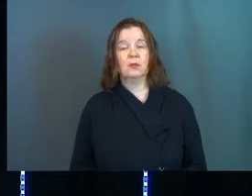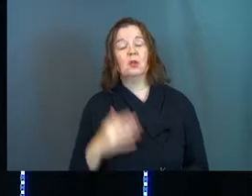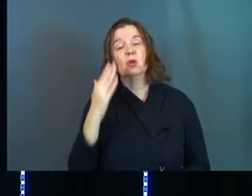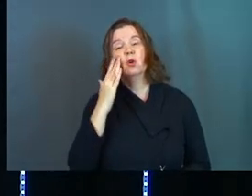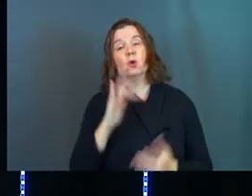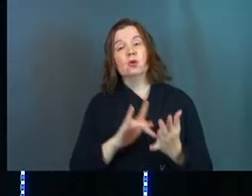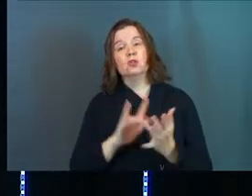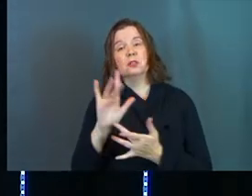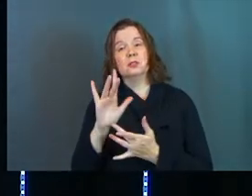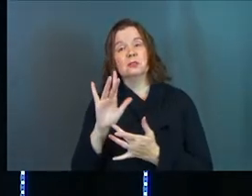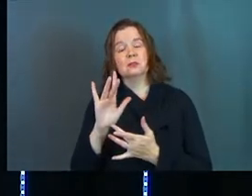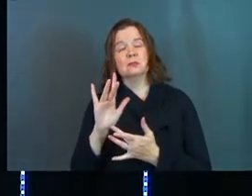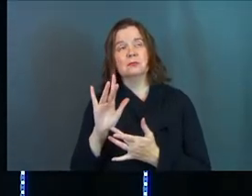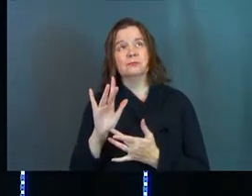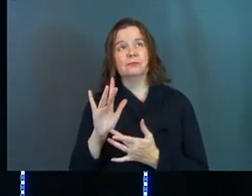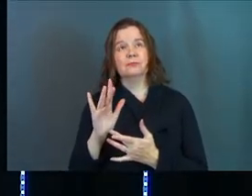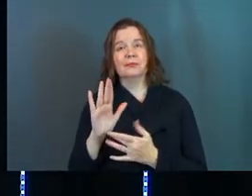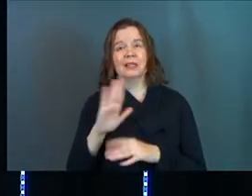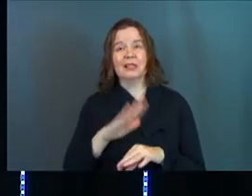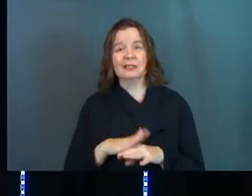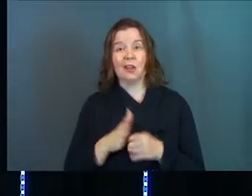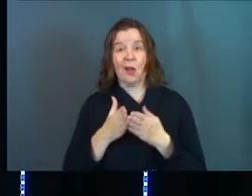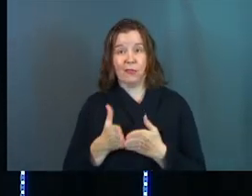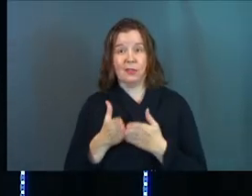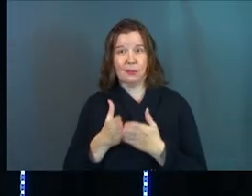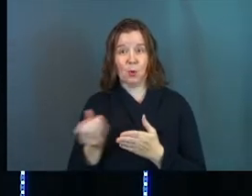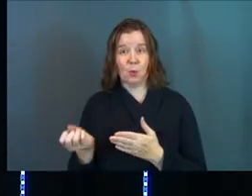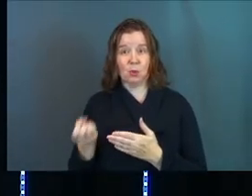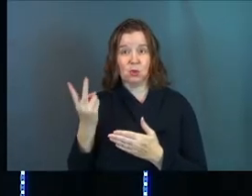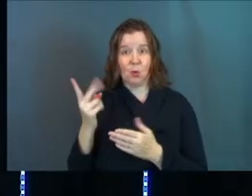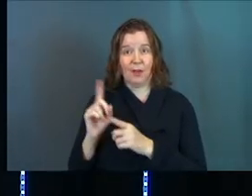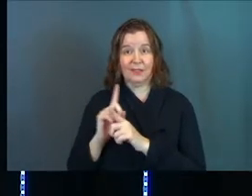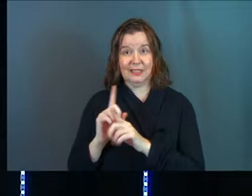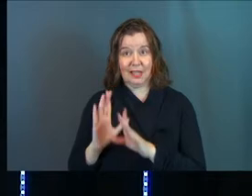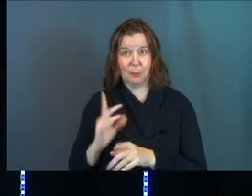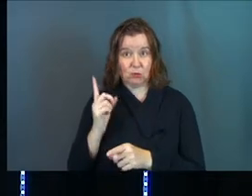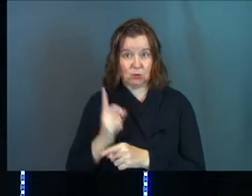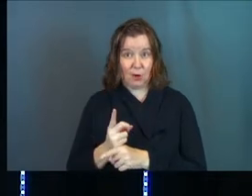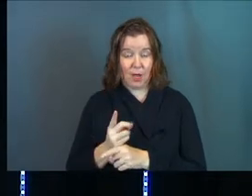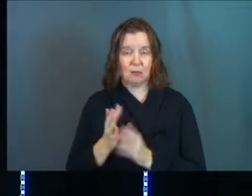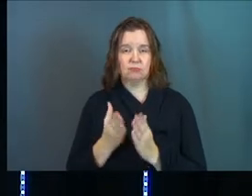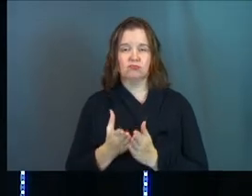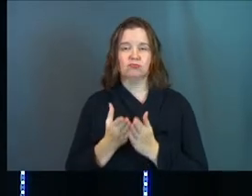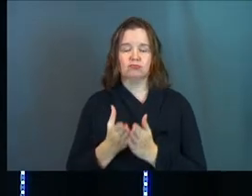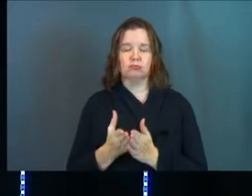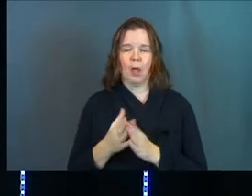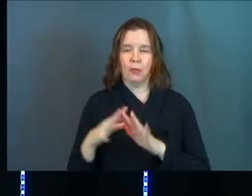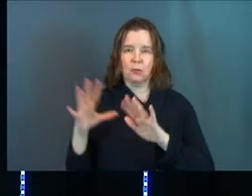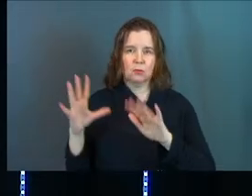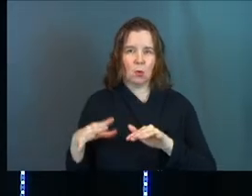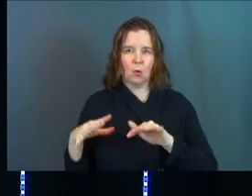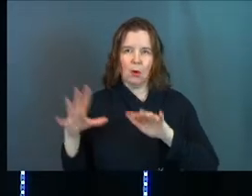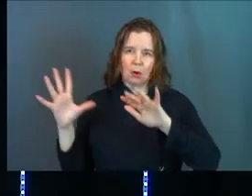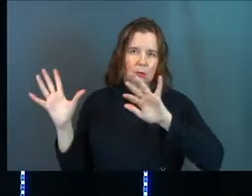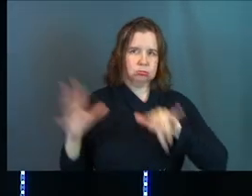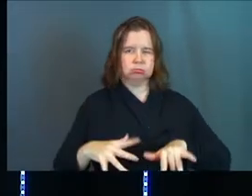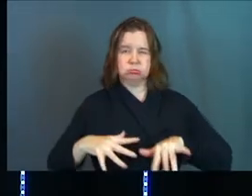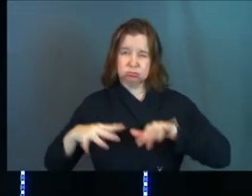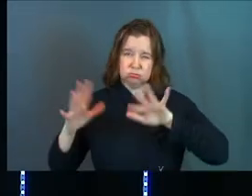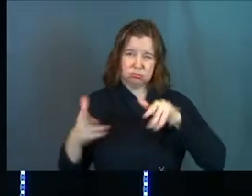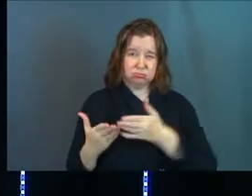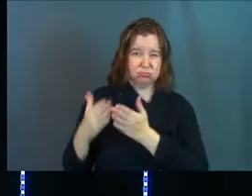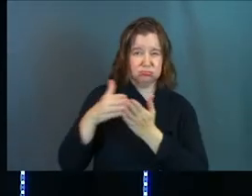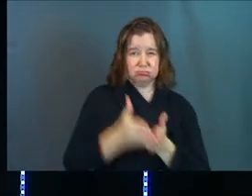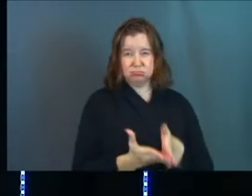You know, Jesus, he's on this boat with 12 disciples, right? And the storm comes and they get a little bit afraid of the storm. Do you remember